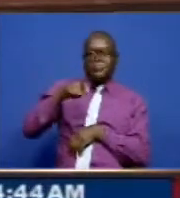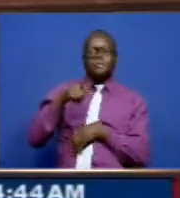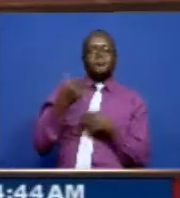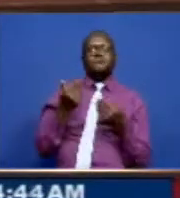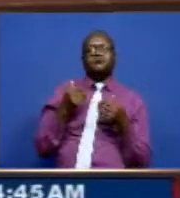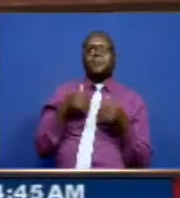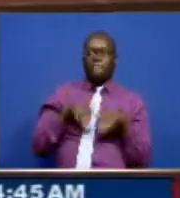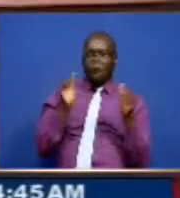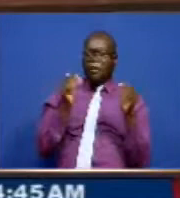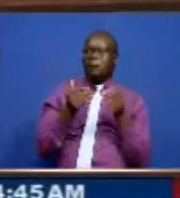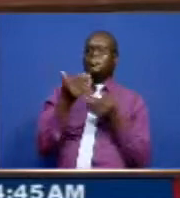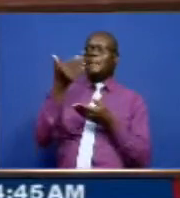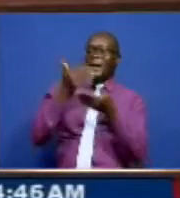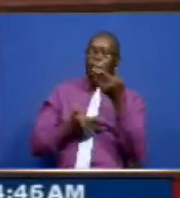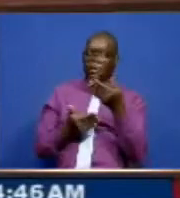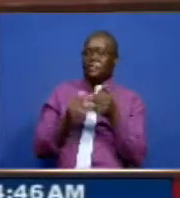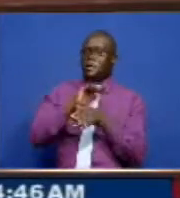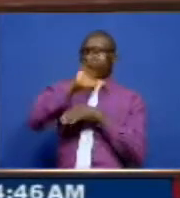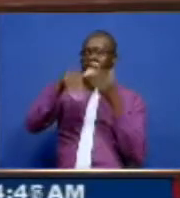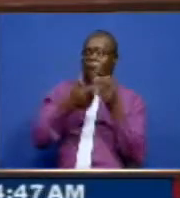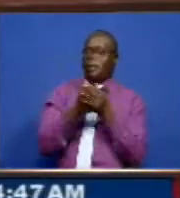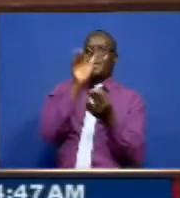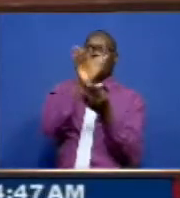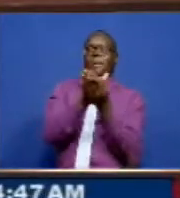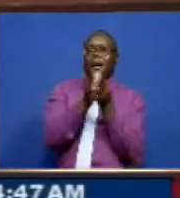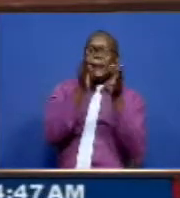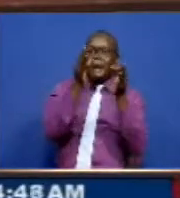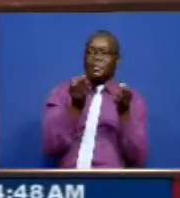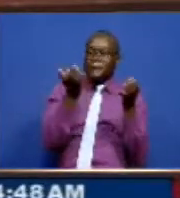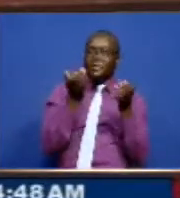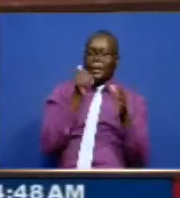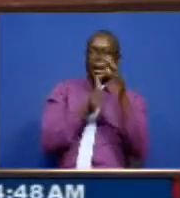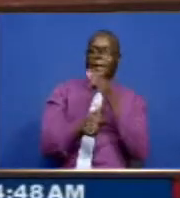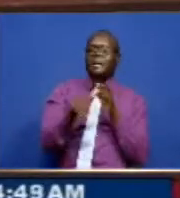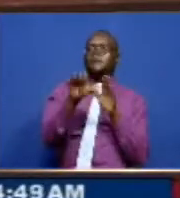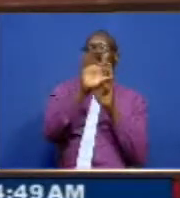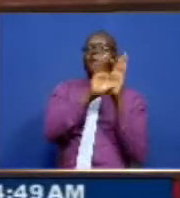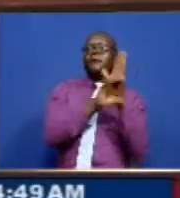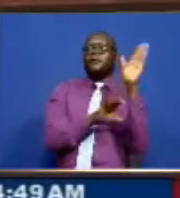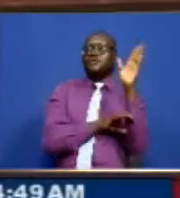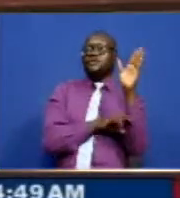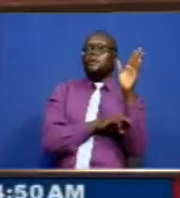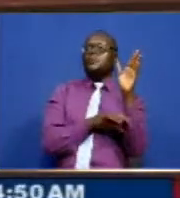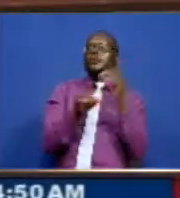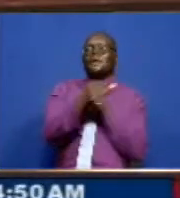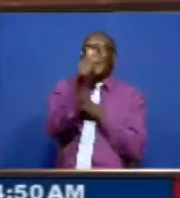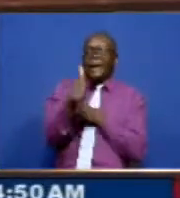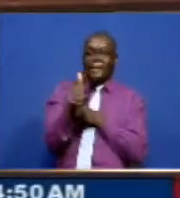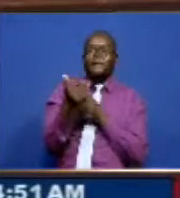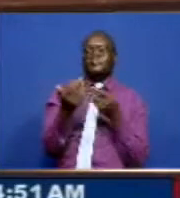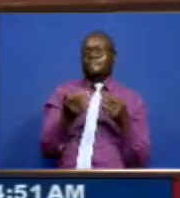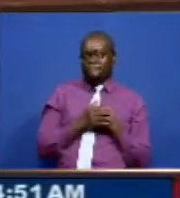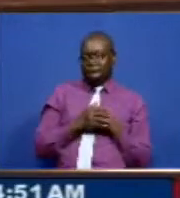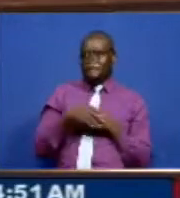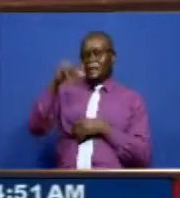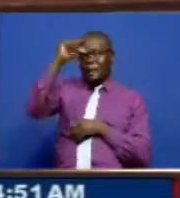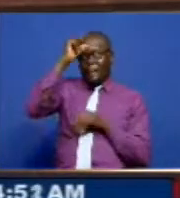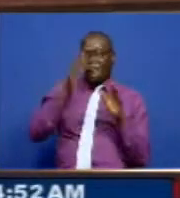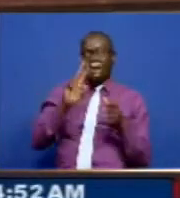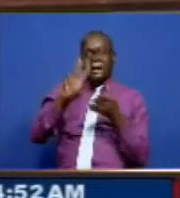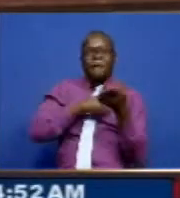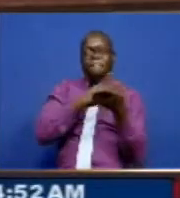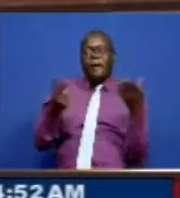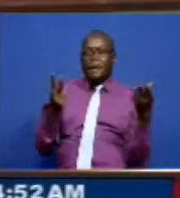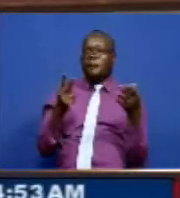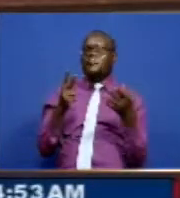complete current records of all bank accounts required under the Constitution or other legislation. The governor failed to